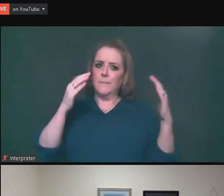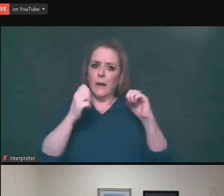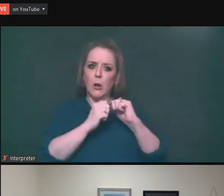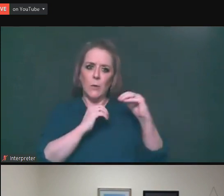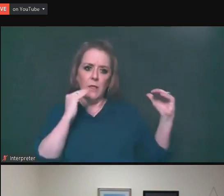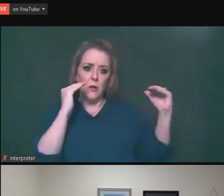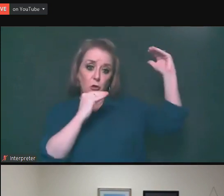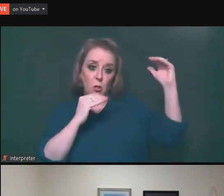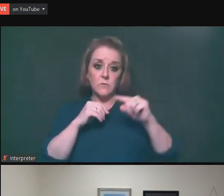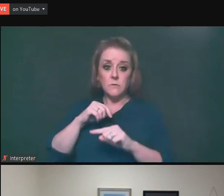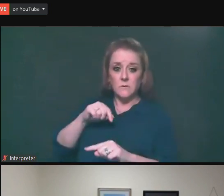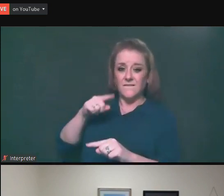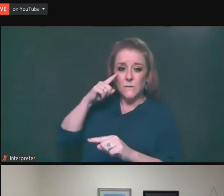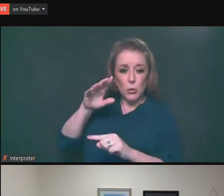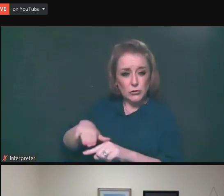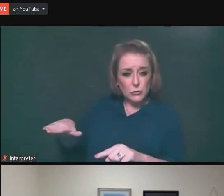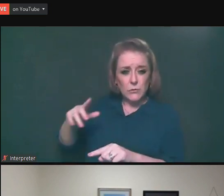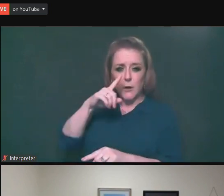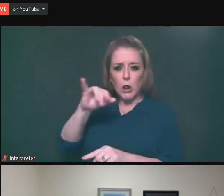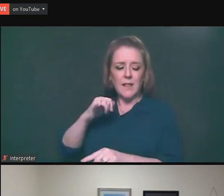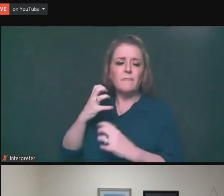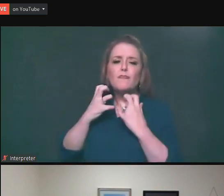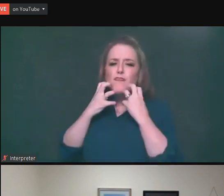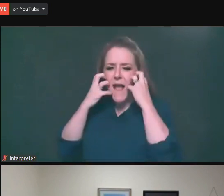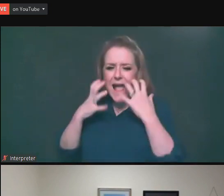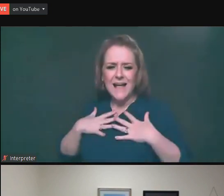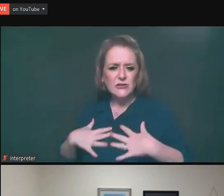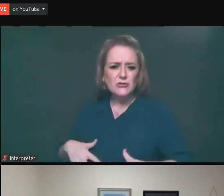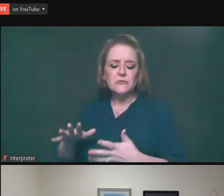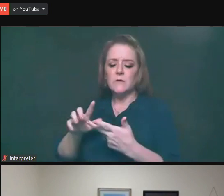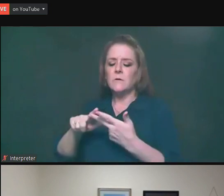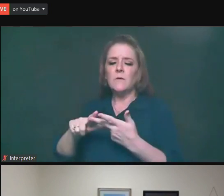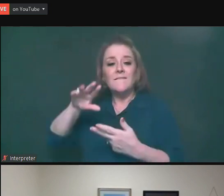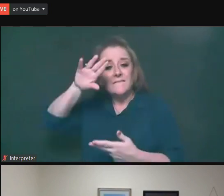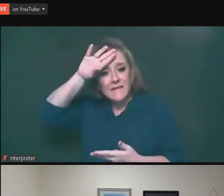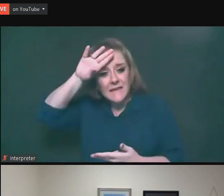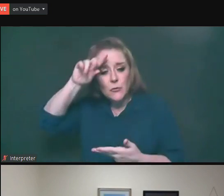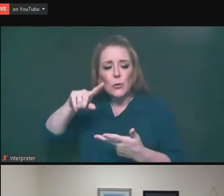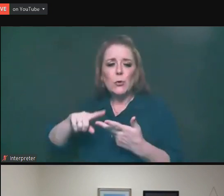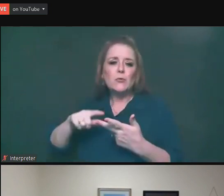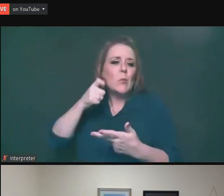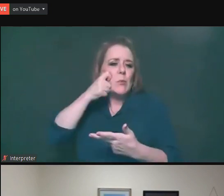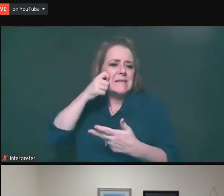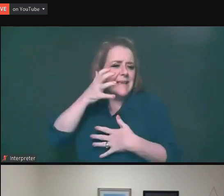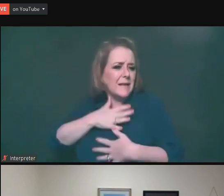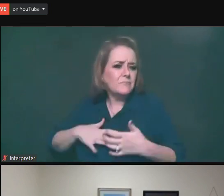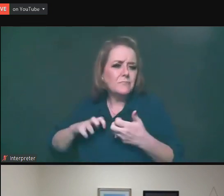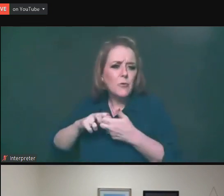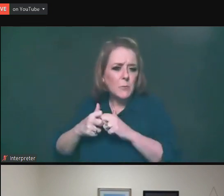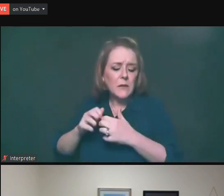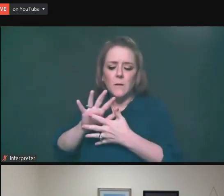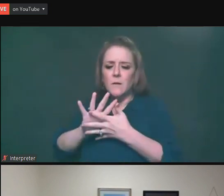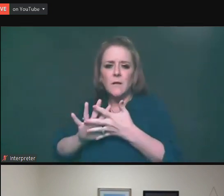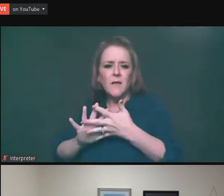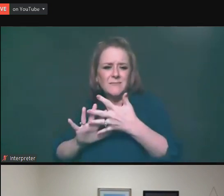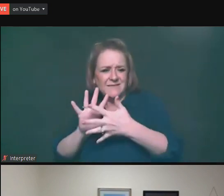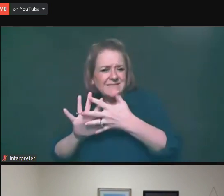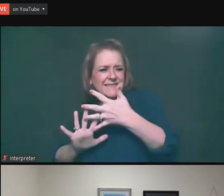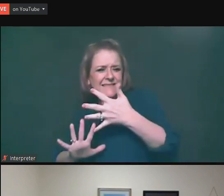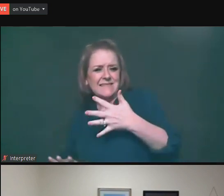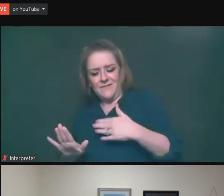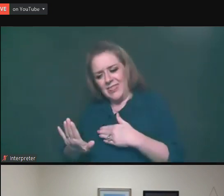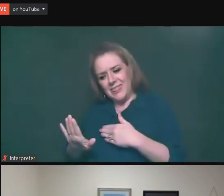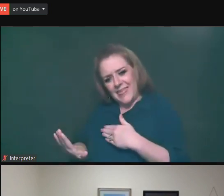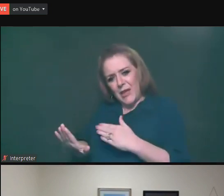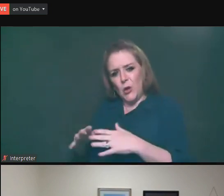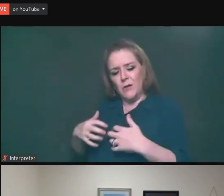with rashes and certain kinds of fevers and certain kinds of other skin findings, and it may affect other their organs